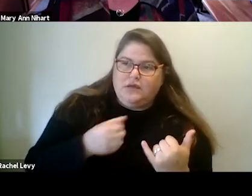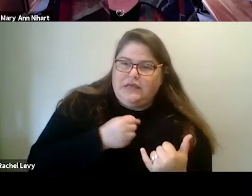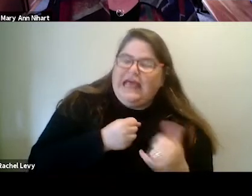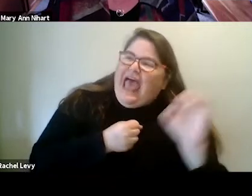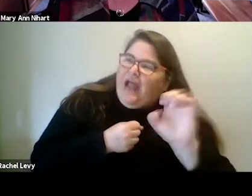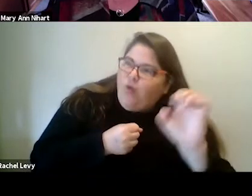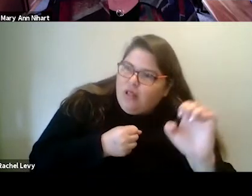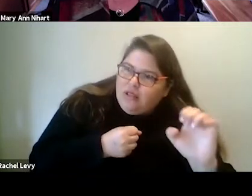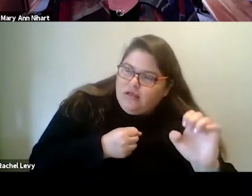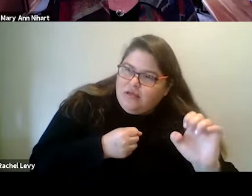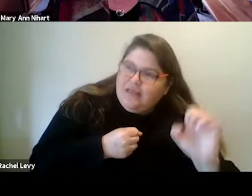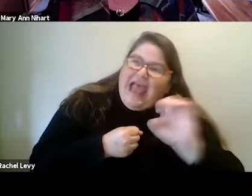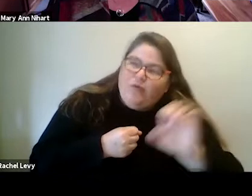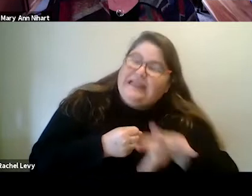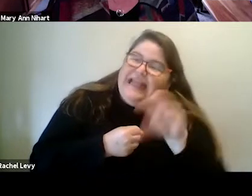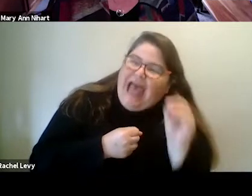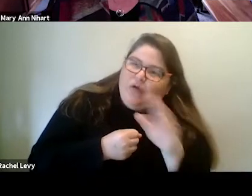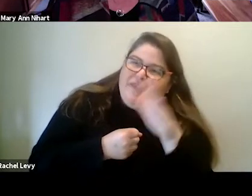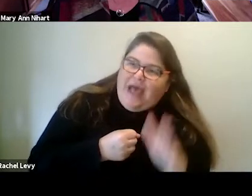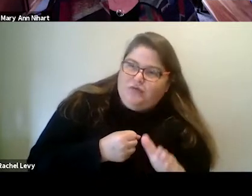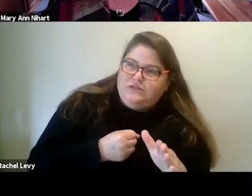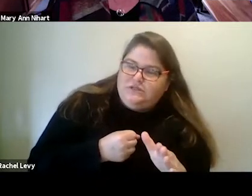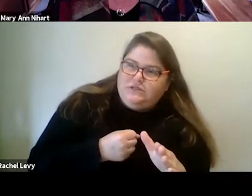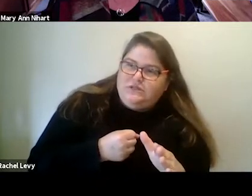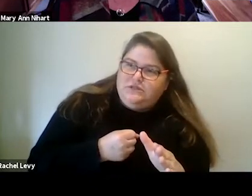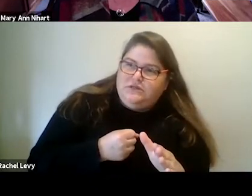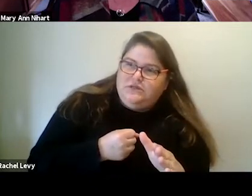Harold, get by the house.